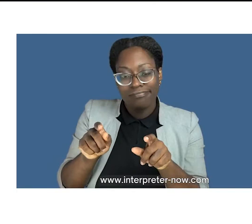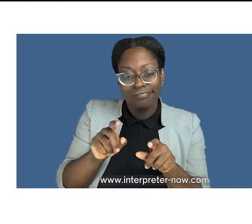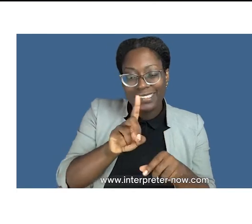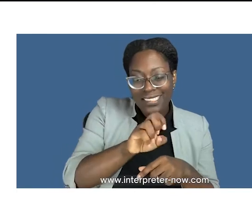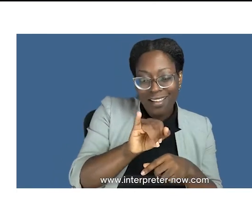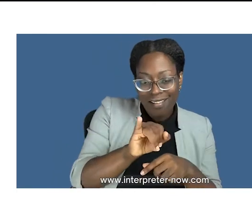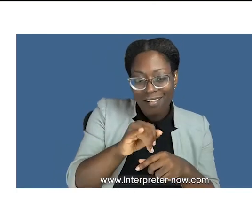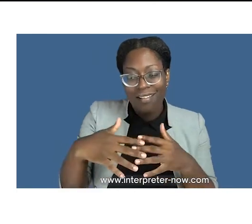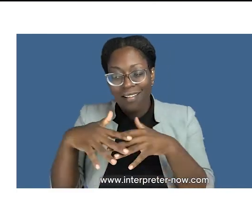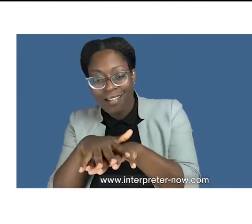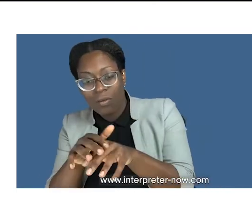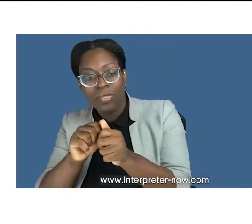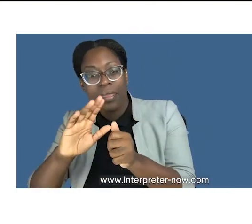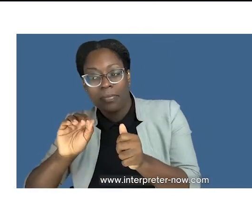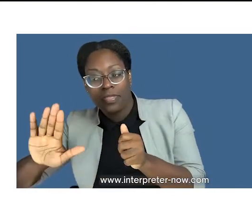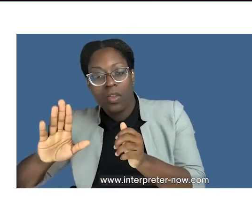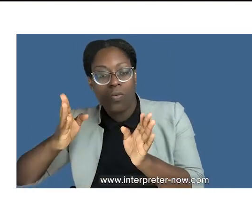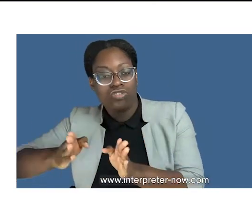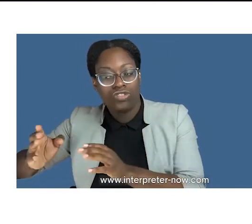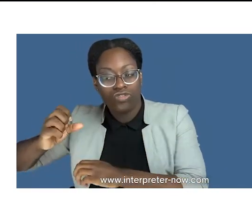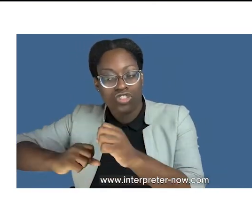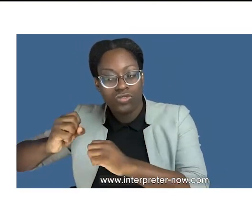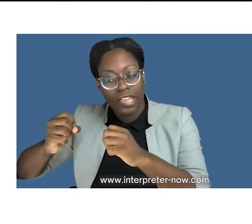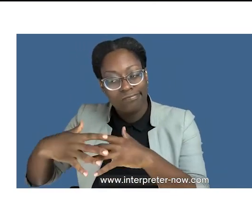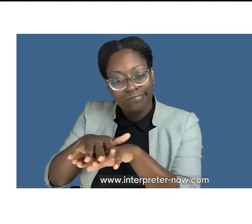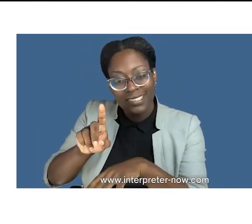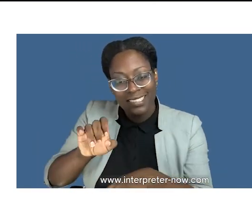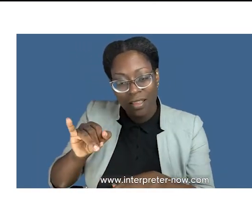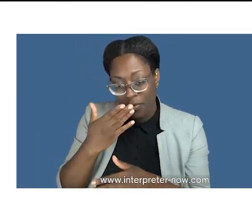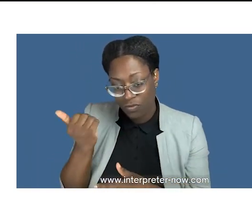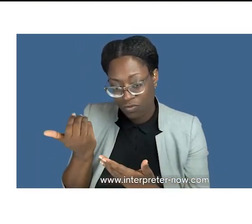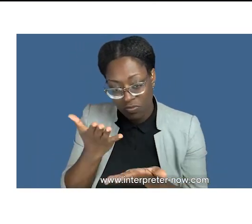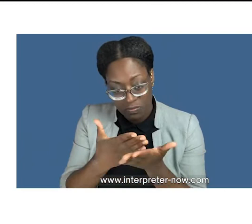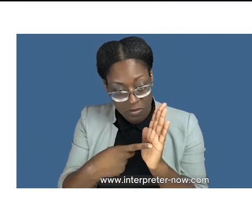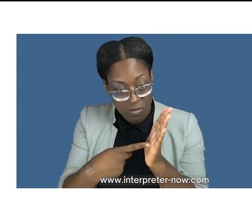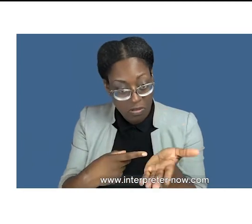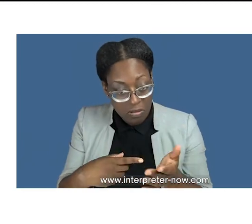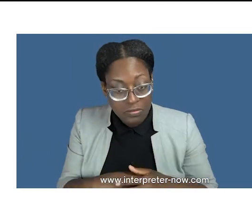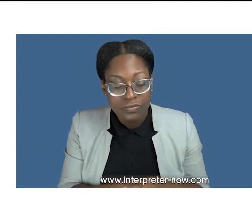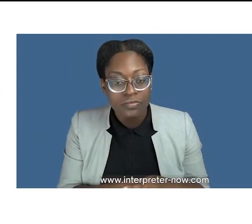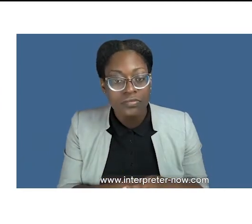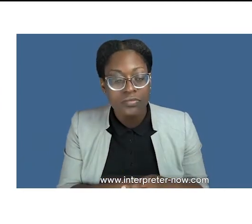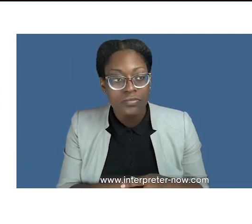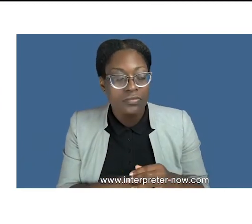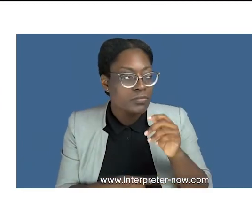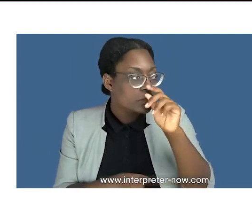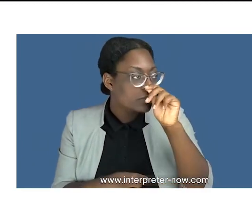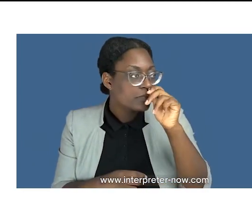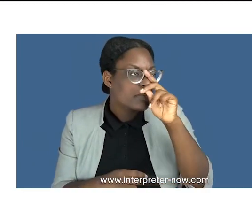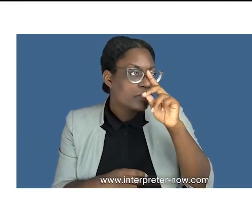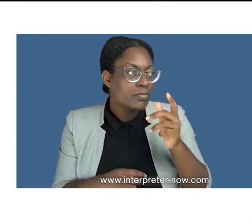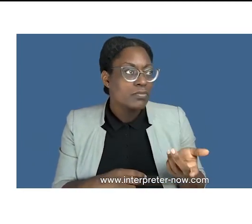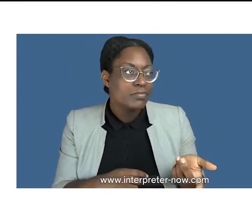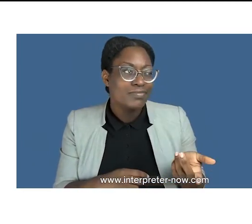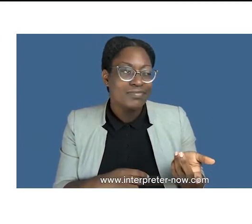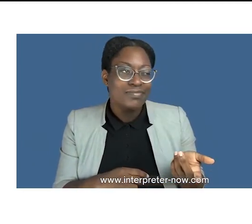allyship can be better integrated with the mission or the DNA of an organization? Other than what I